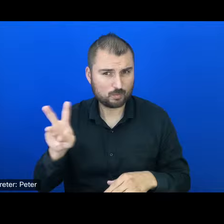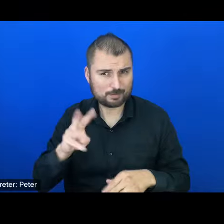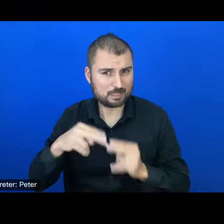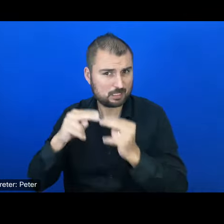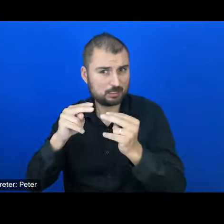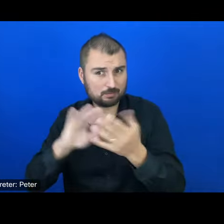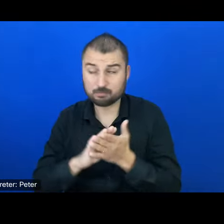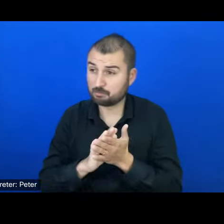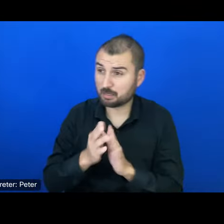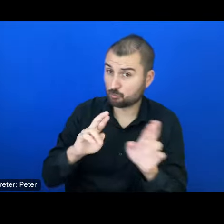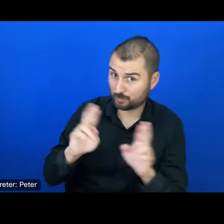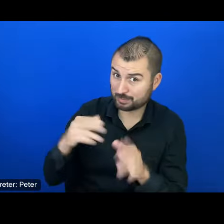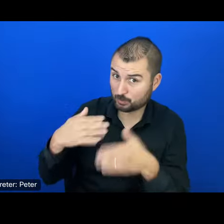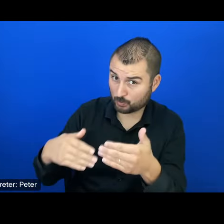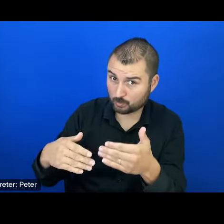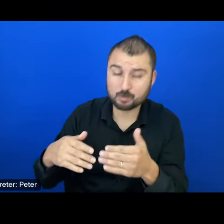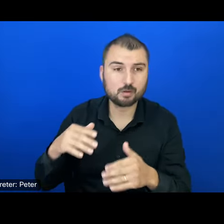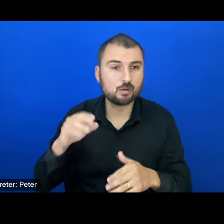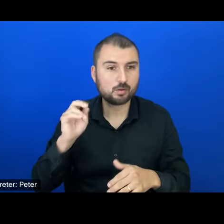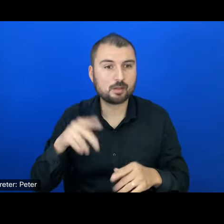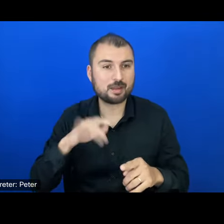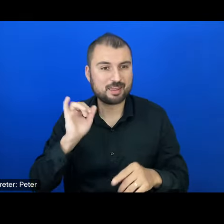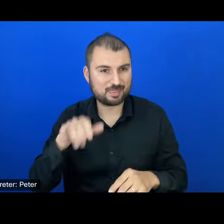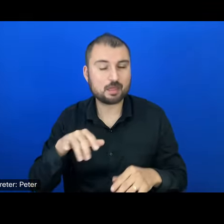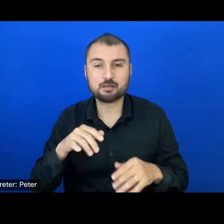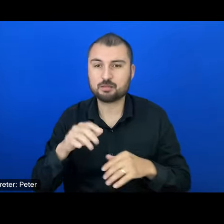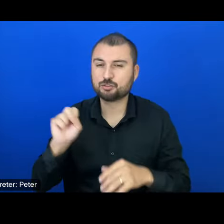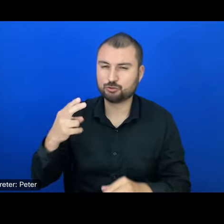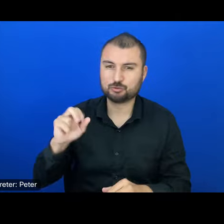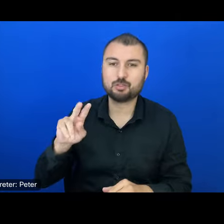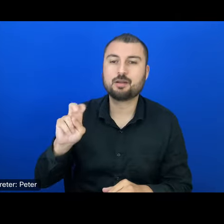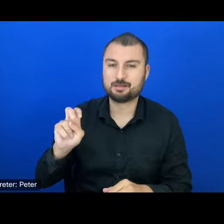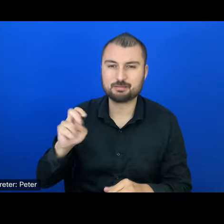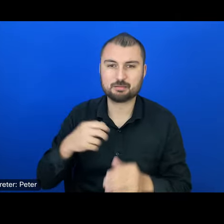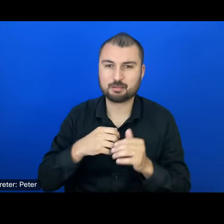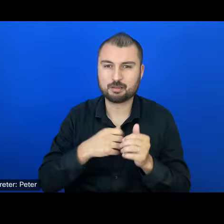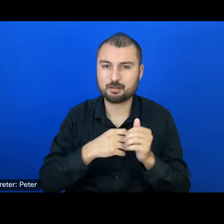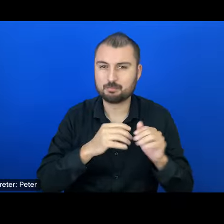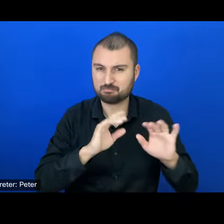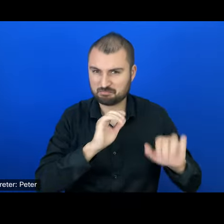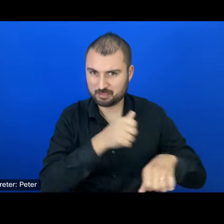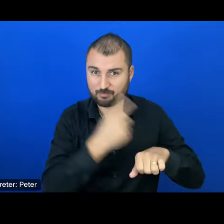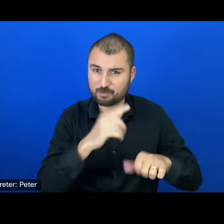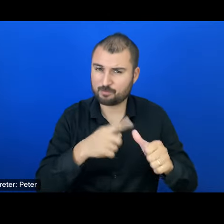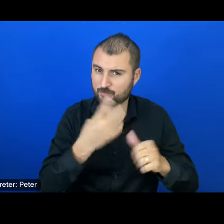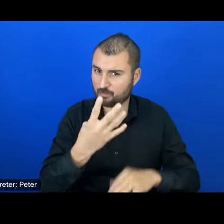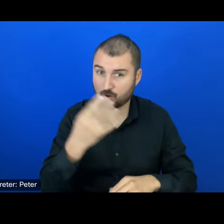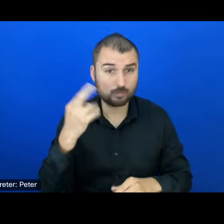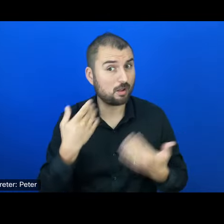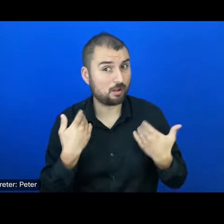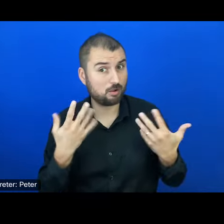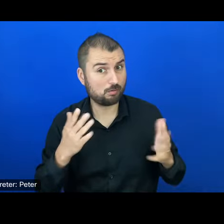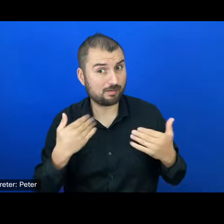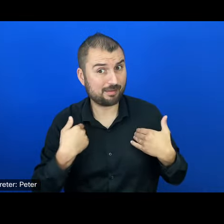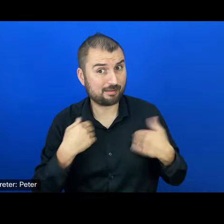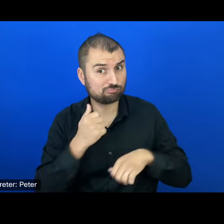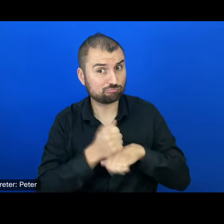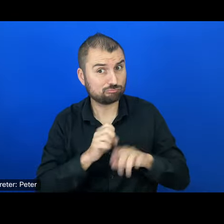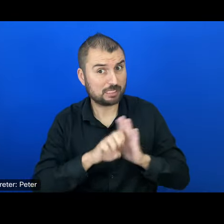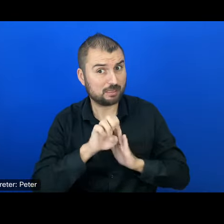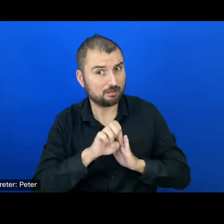go? Yes. Okay, and then the ADA Shawnee, compliant as well, at least for the first floor. because it already has an elevator. It does not, and this would